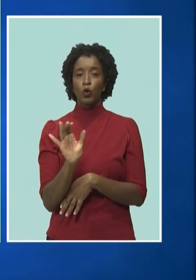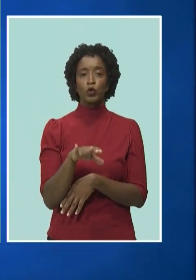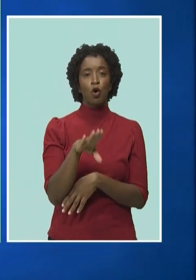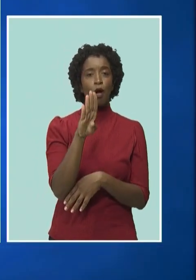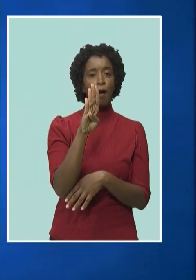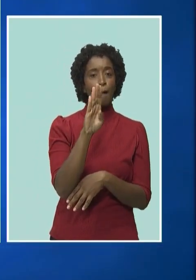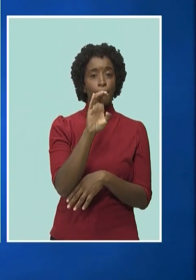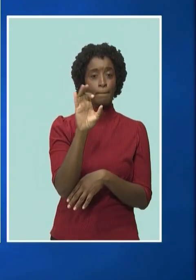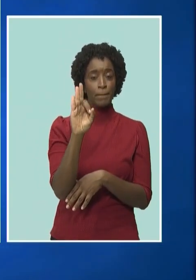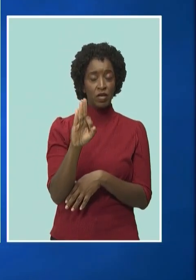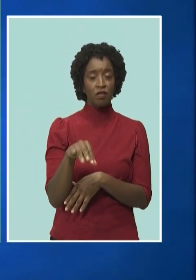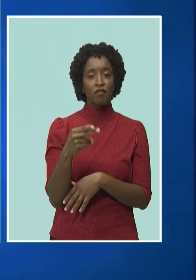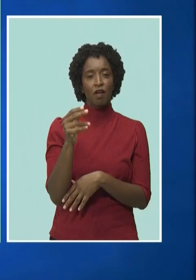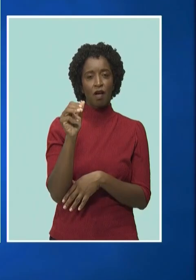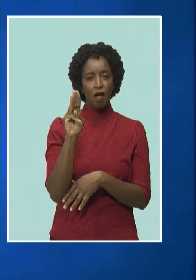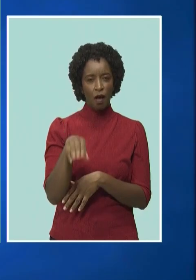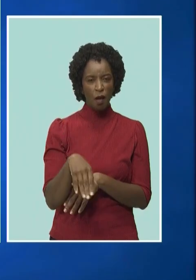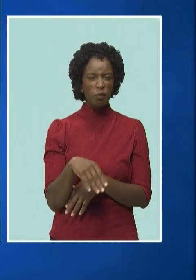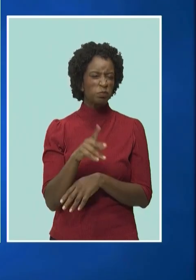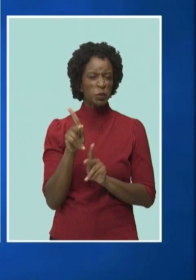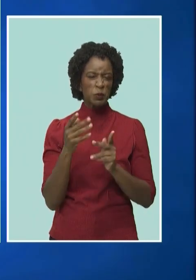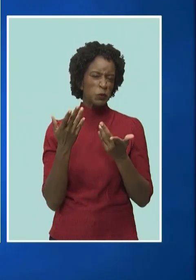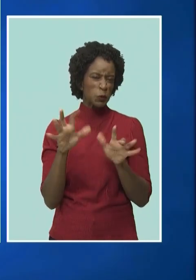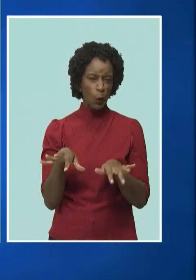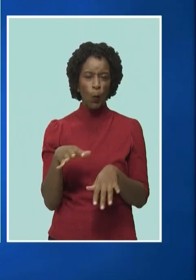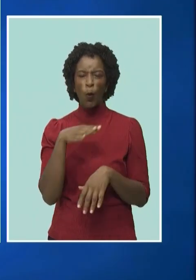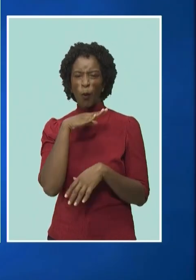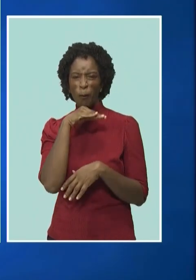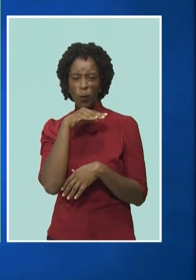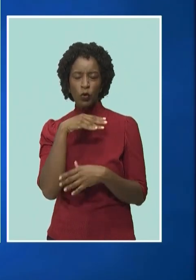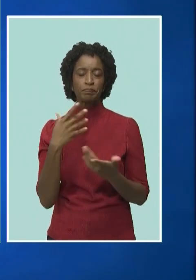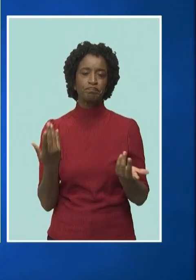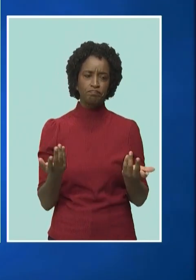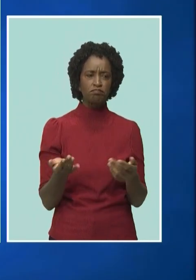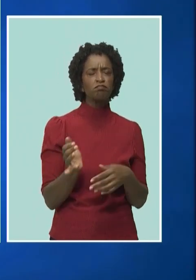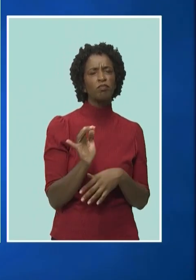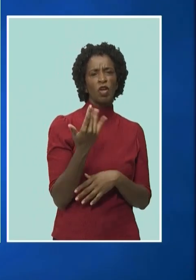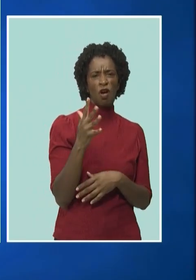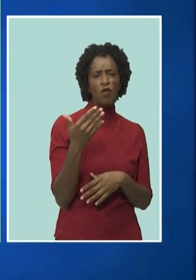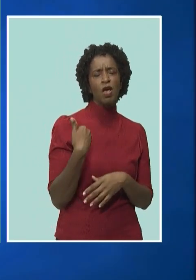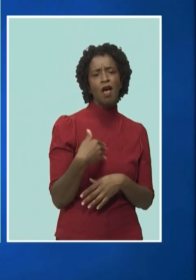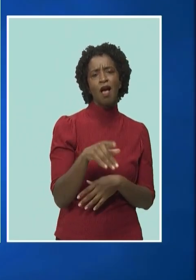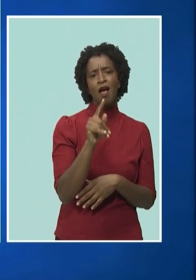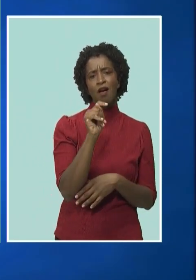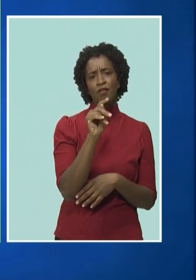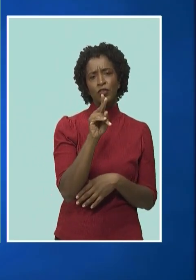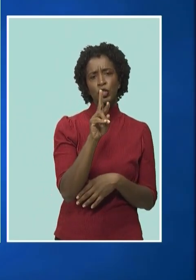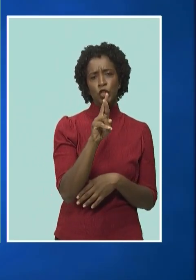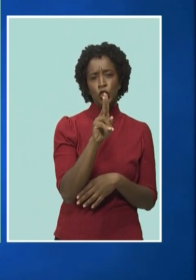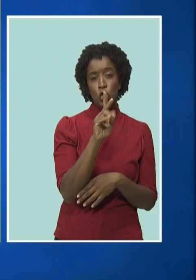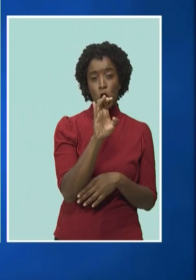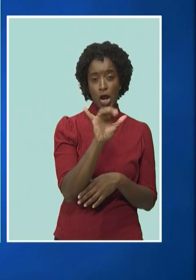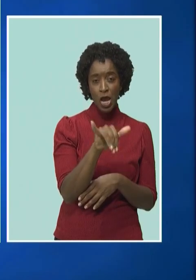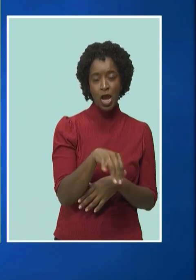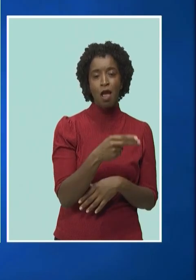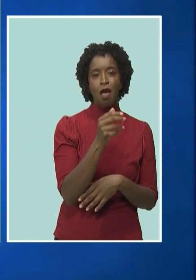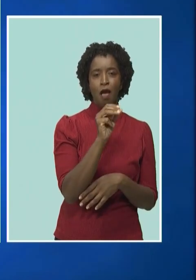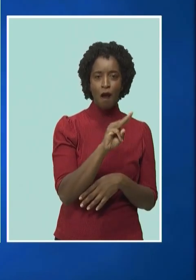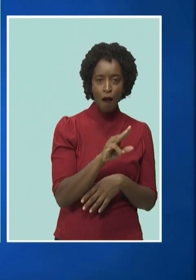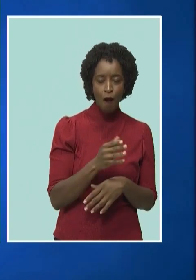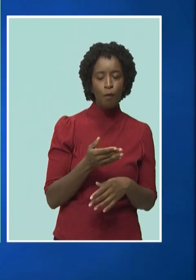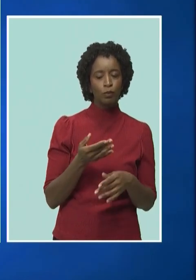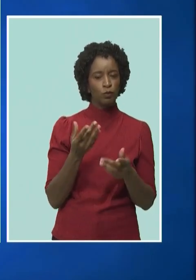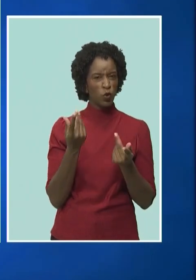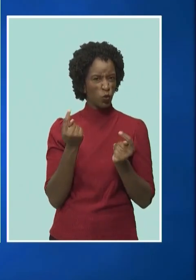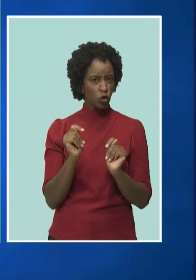already have the turkey ham in place. It is a phenomenal product. We took the product to class and we got some really great reviews